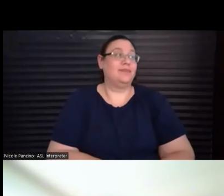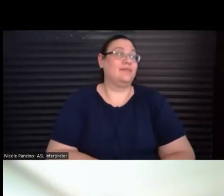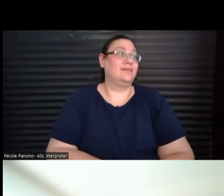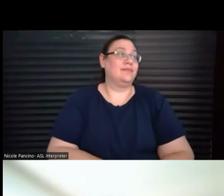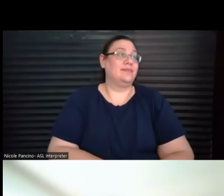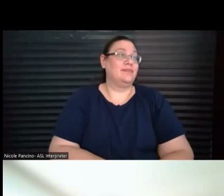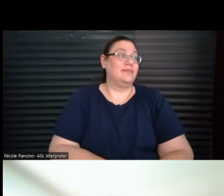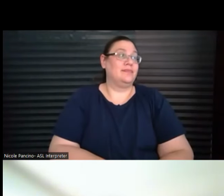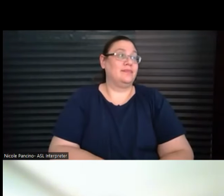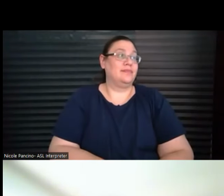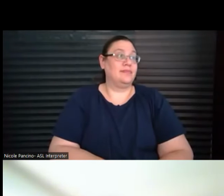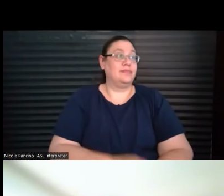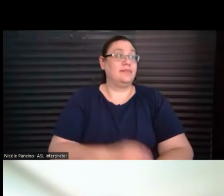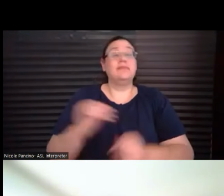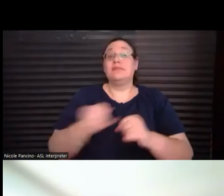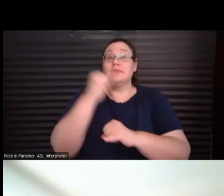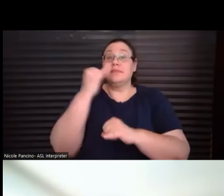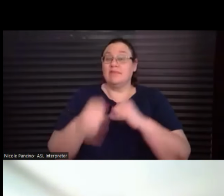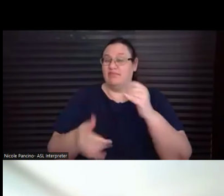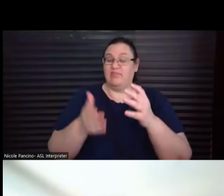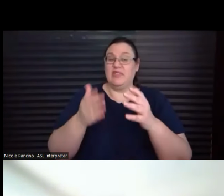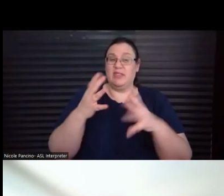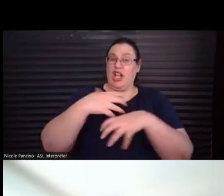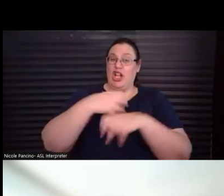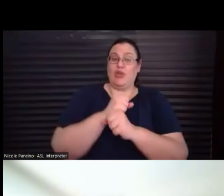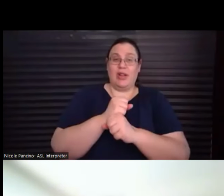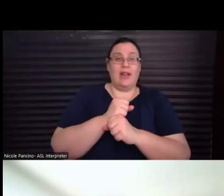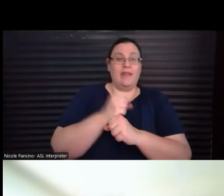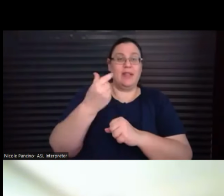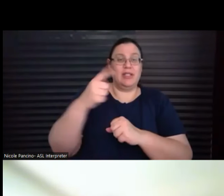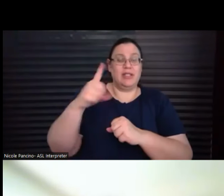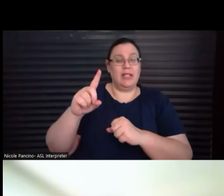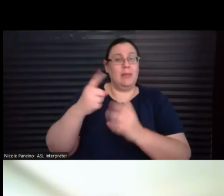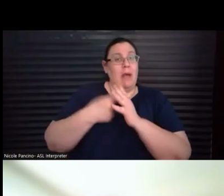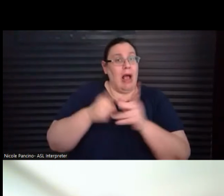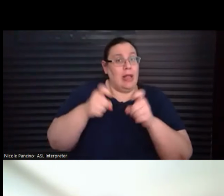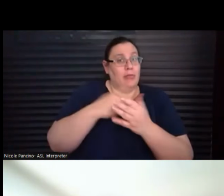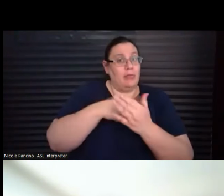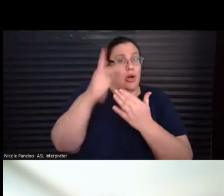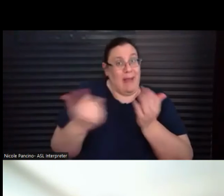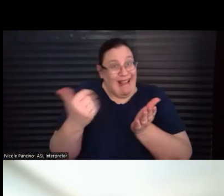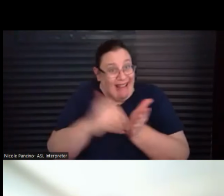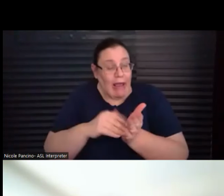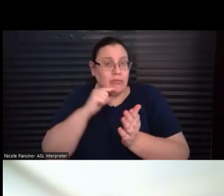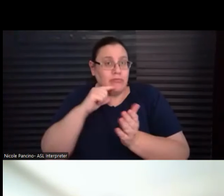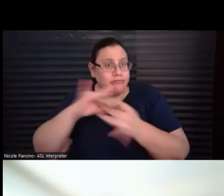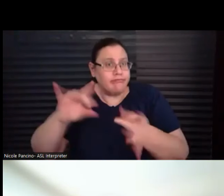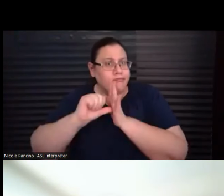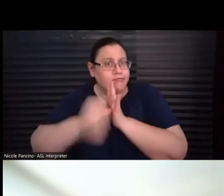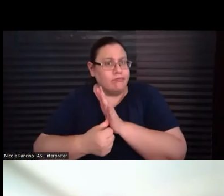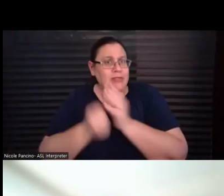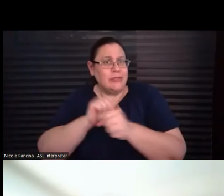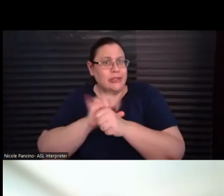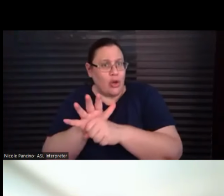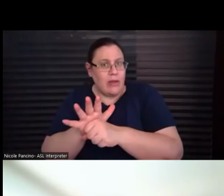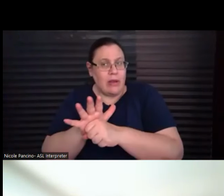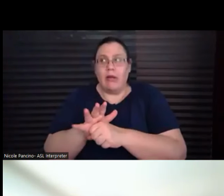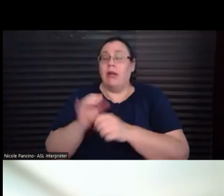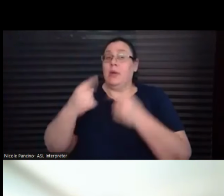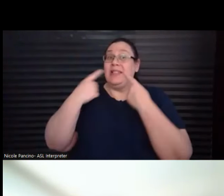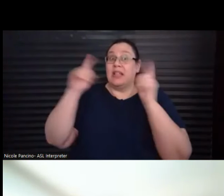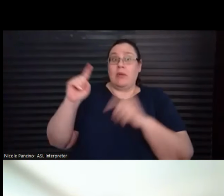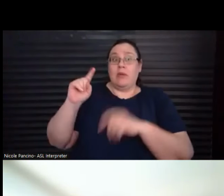At the conclusion of the piloted program, which again, I want to mention that it was during COVID-19, since we had a great success, we had 33